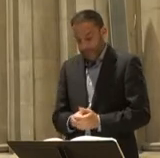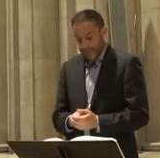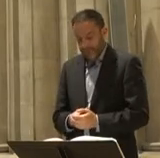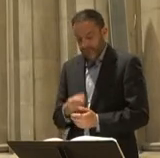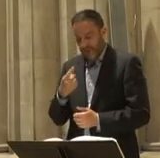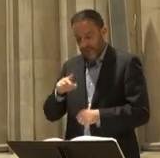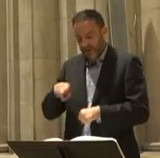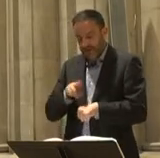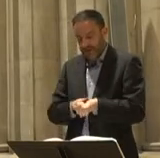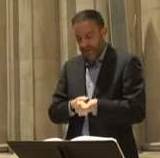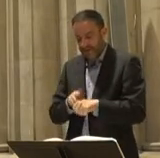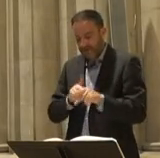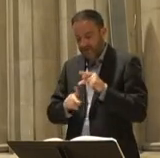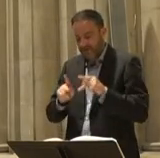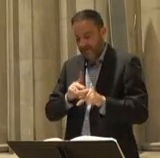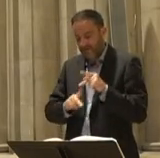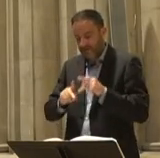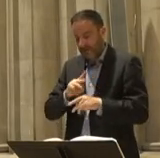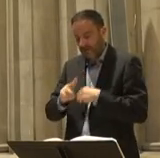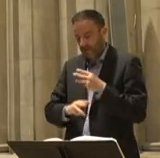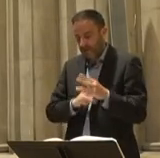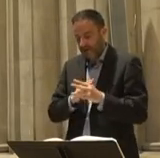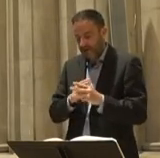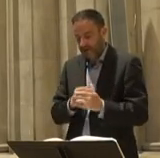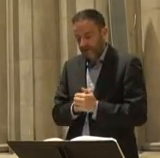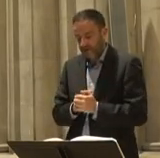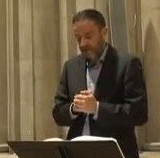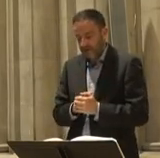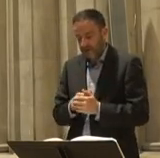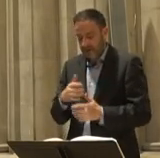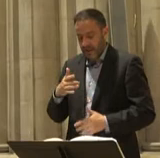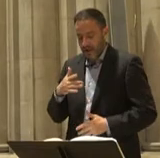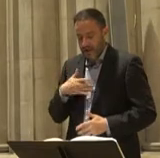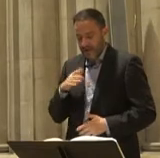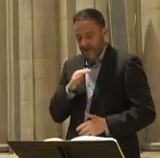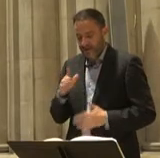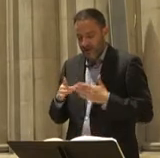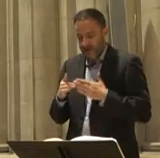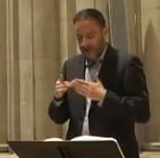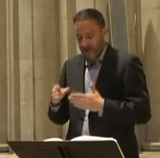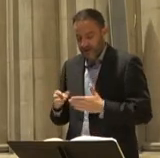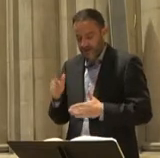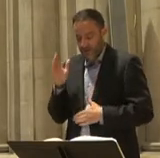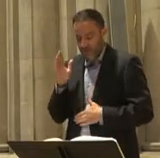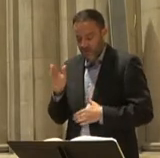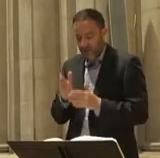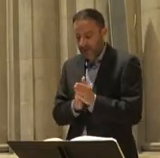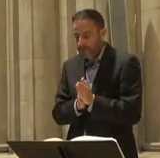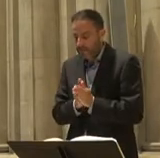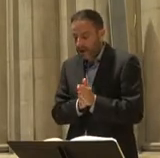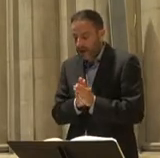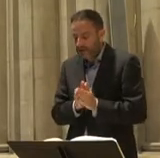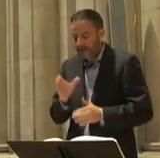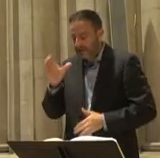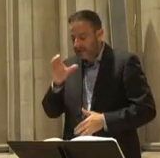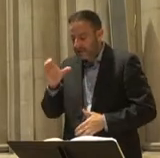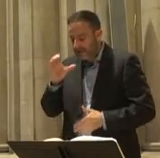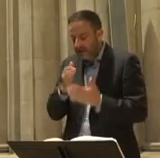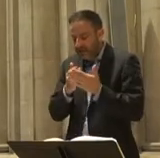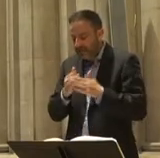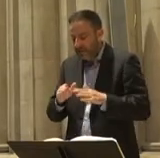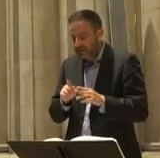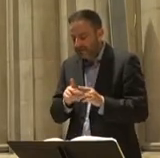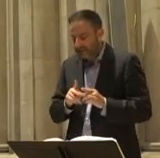for the nations and peoples of the world, place into the hearts of all leaders the will and passion to seek peace